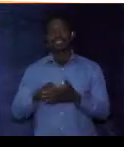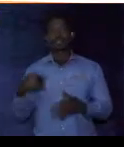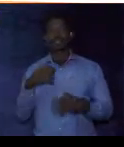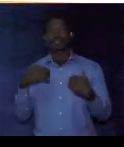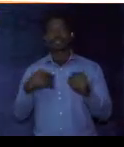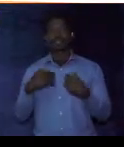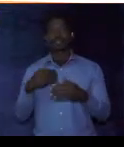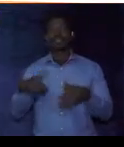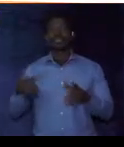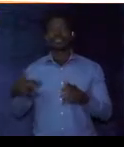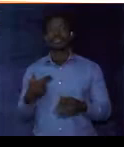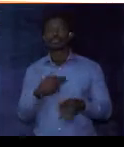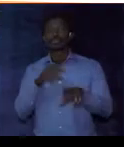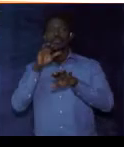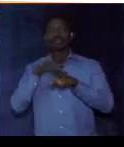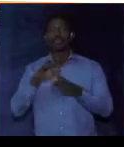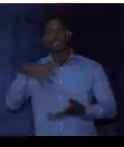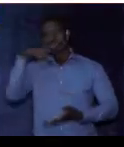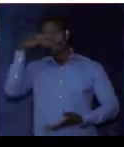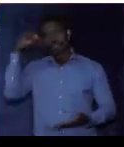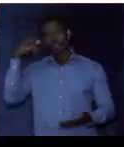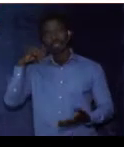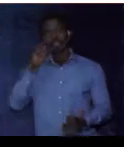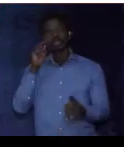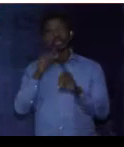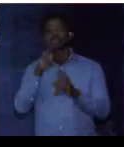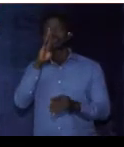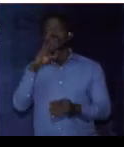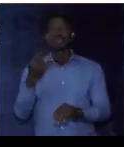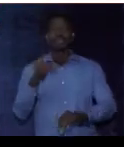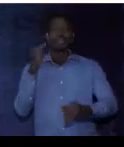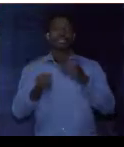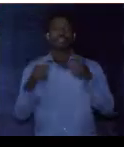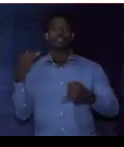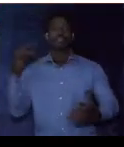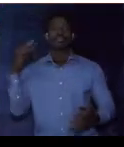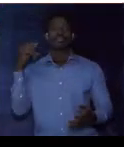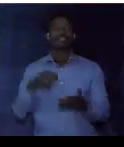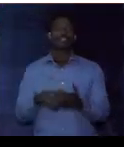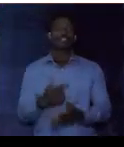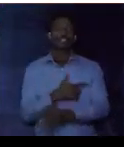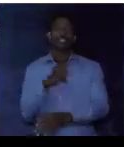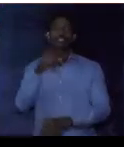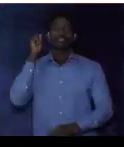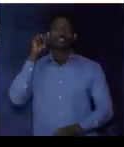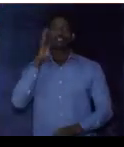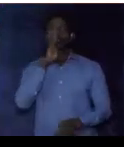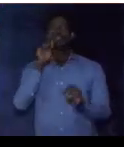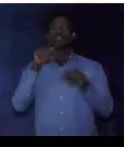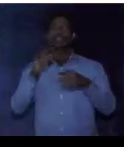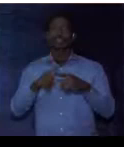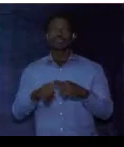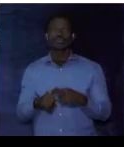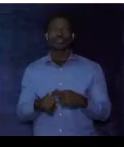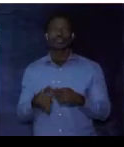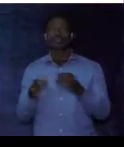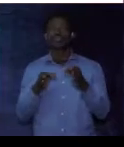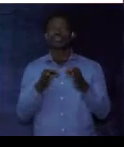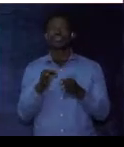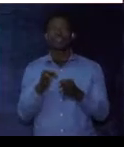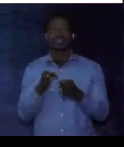the topic, let's look at the learning objective. By the end of this lesson, you should be able